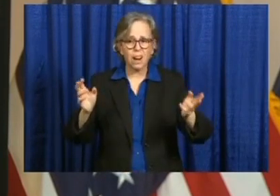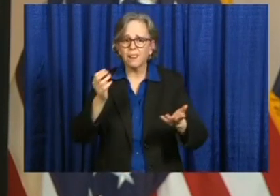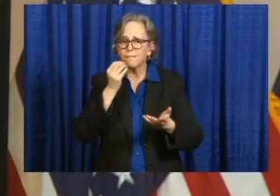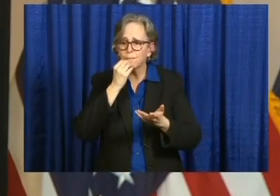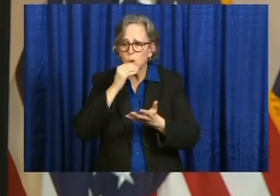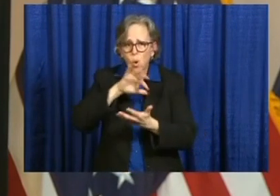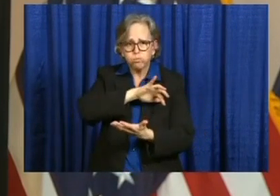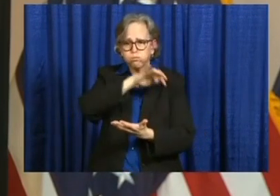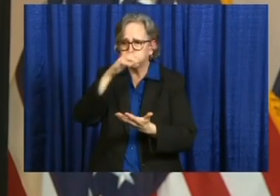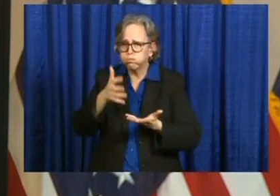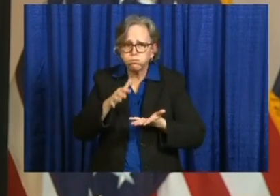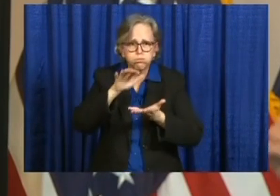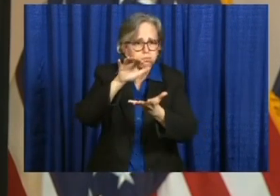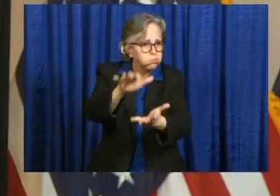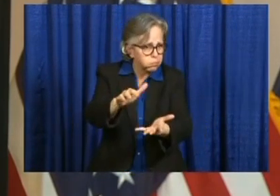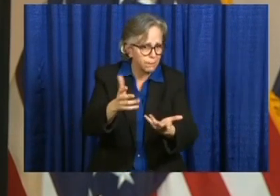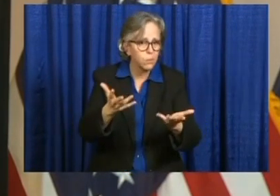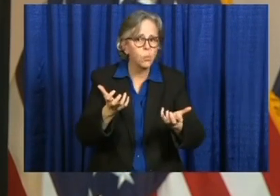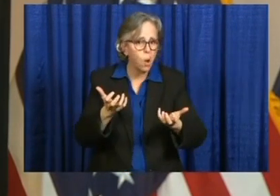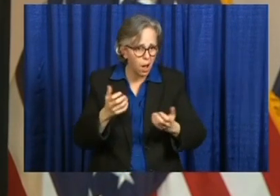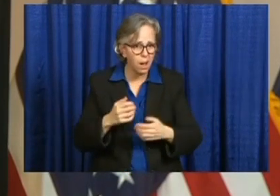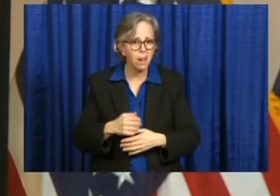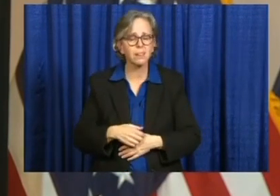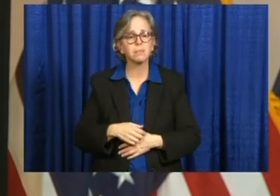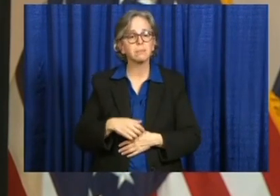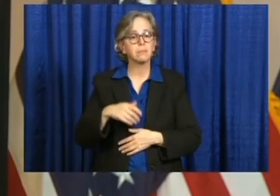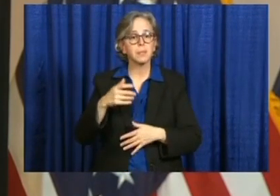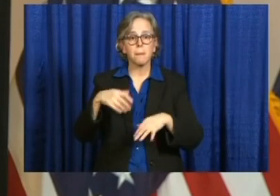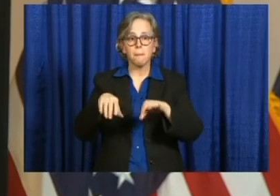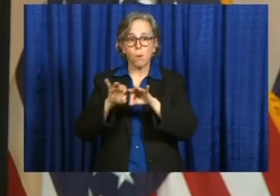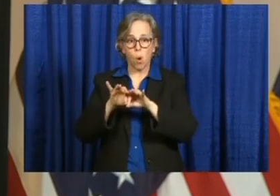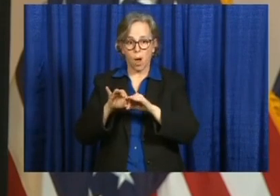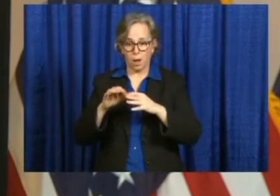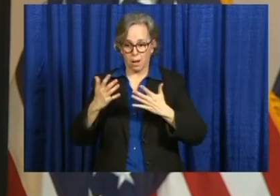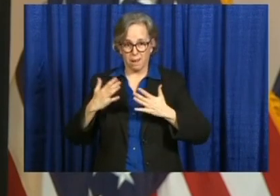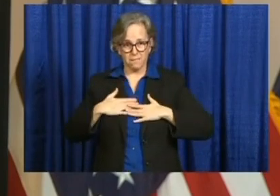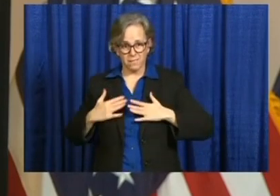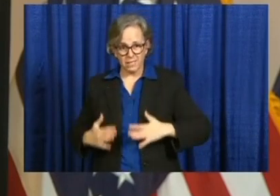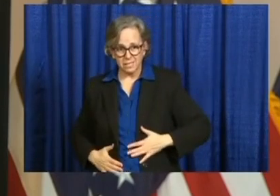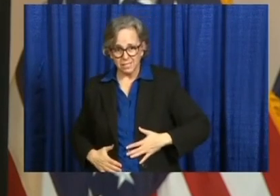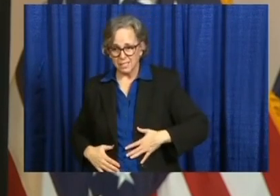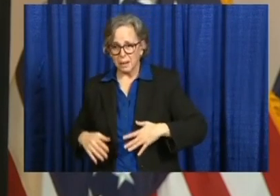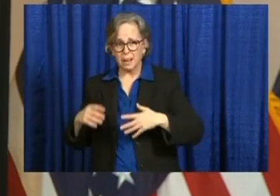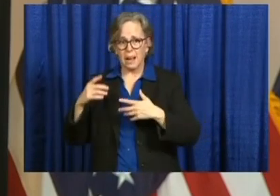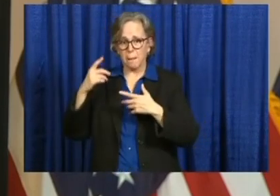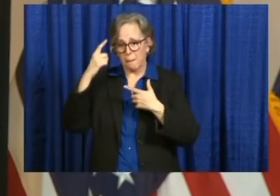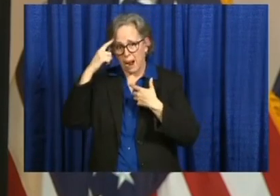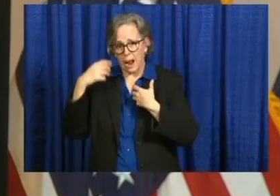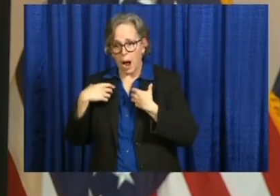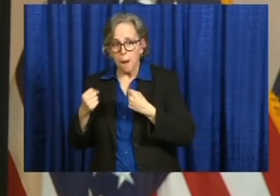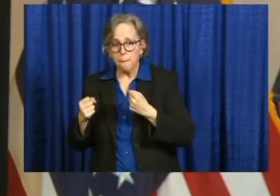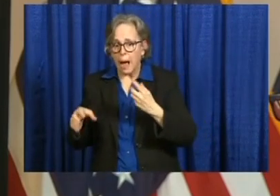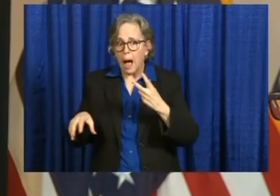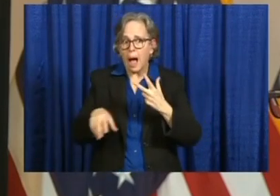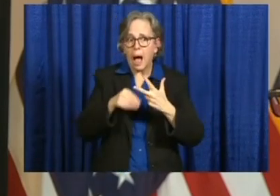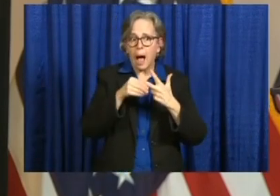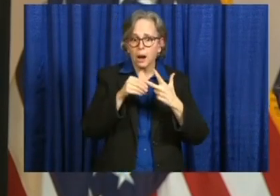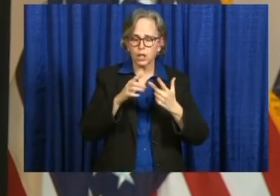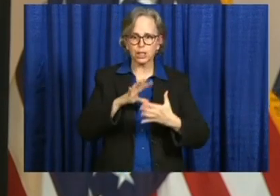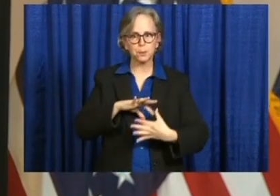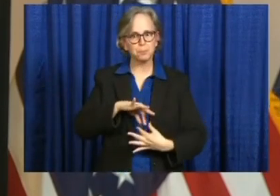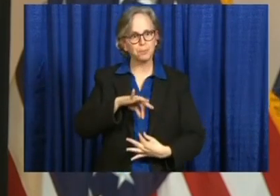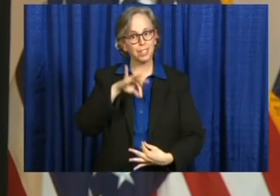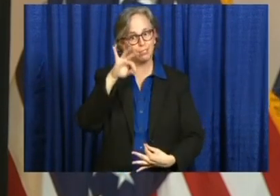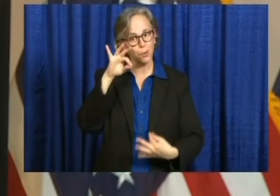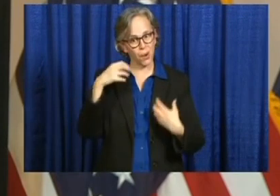social, financial, and spiritual health too. So stay in touch with your primary care doctor if you have chronic illnesses and medication